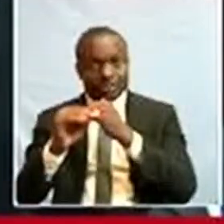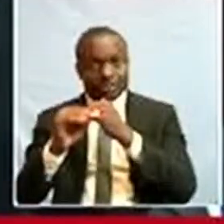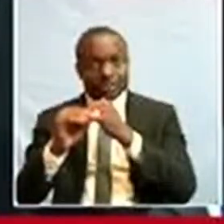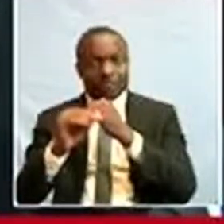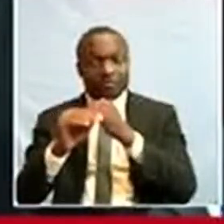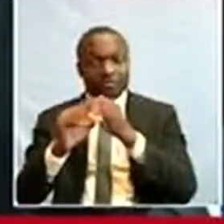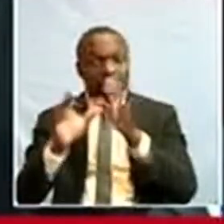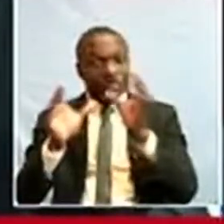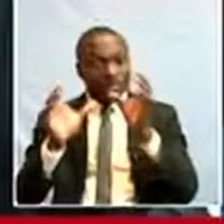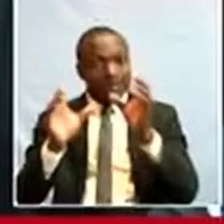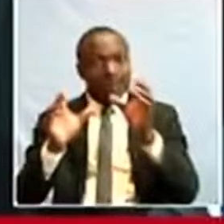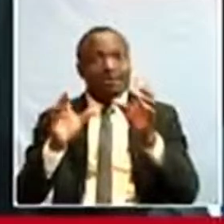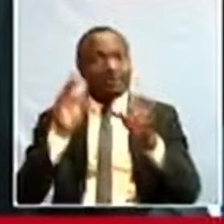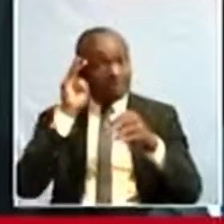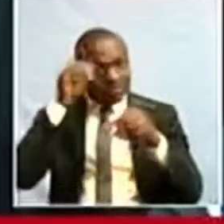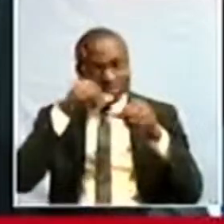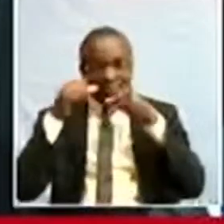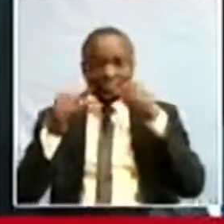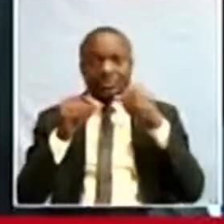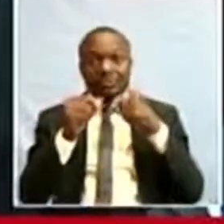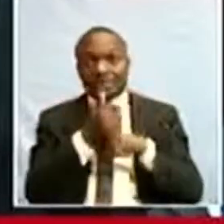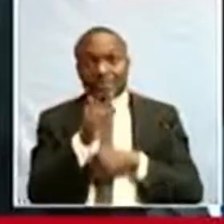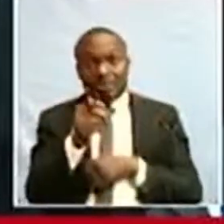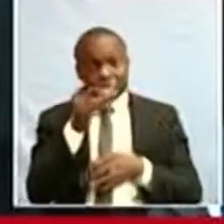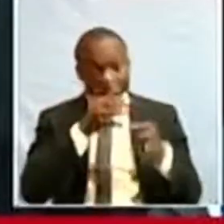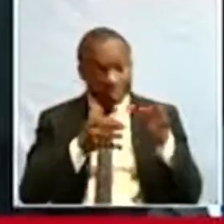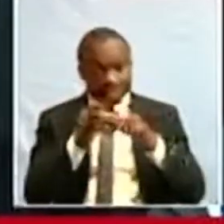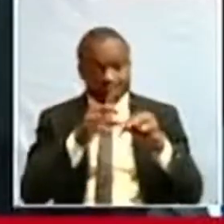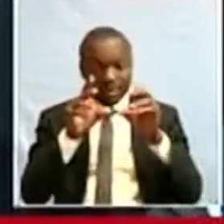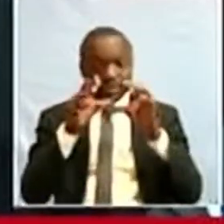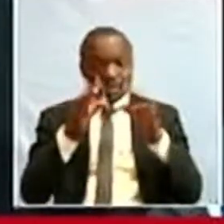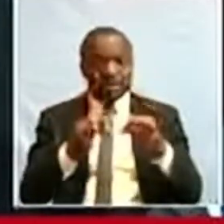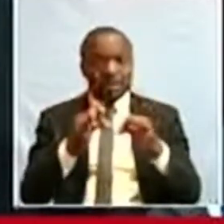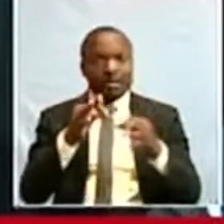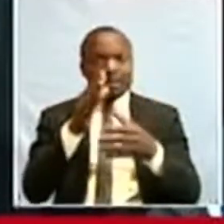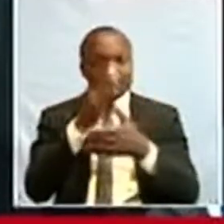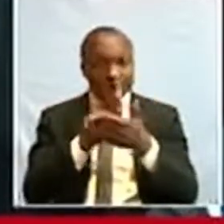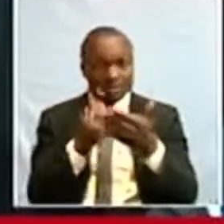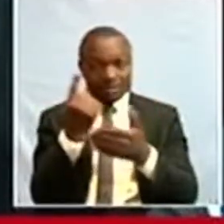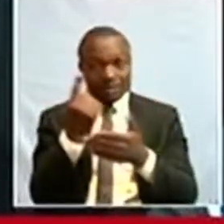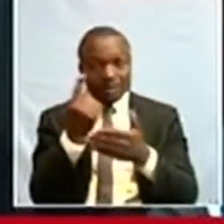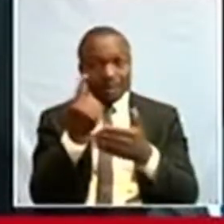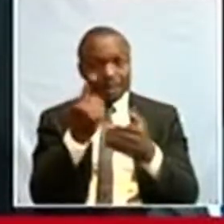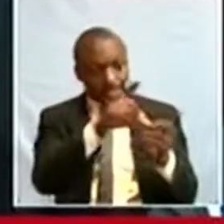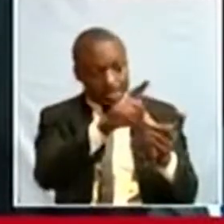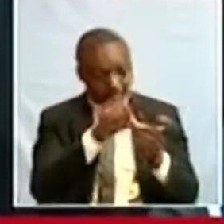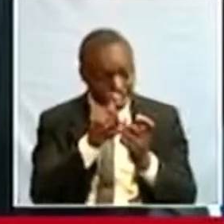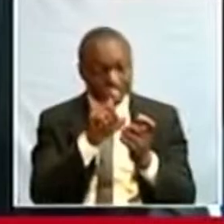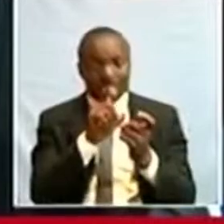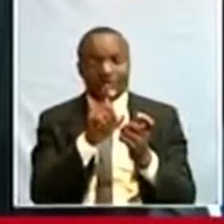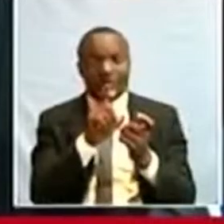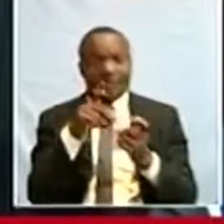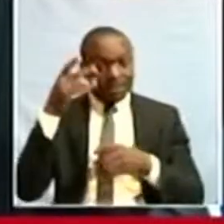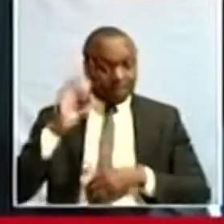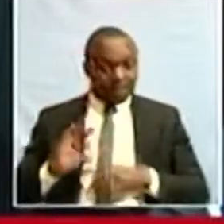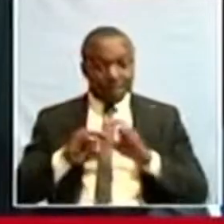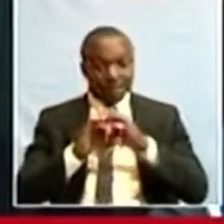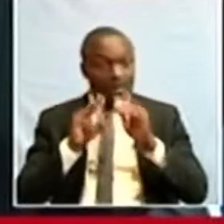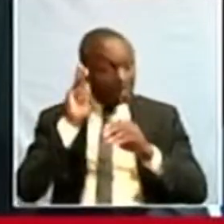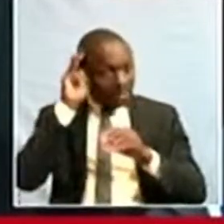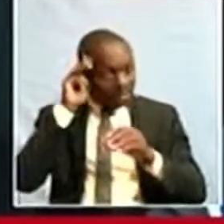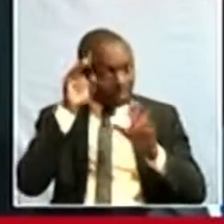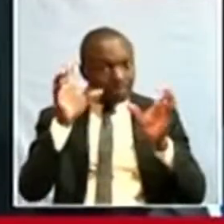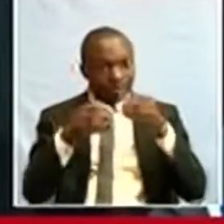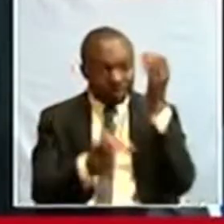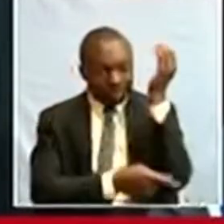to the committee controlling office. If someone is capturing a beneficiary under Ministry of Community Development in